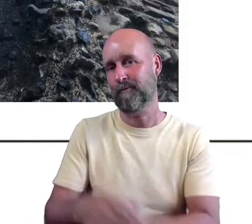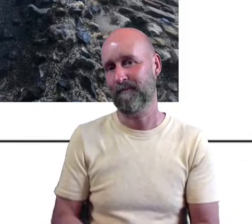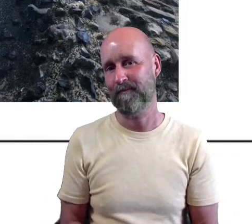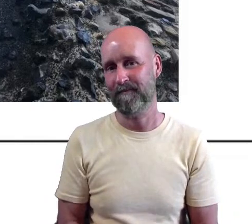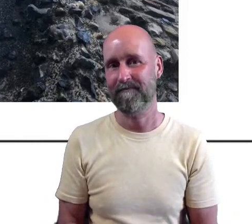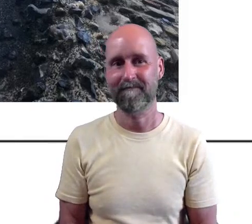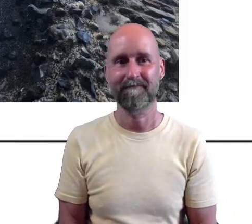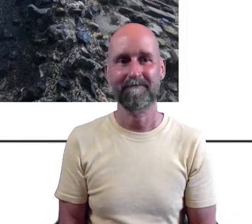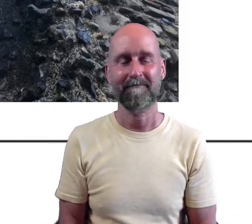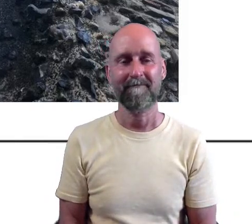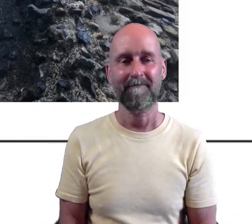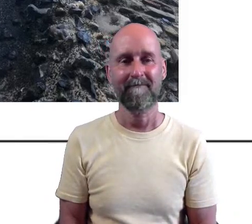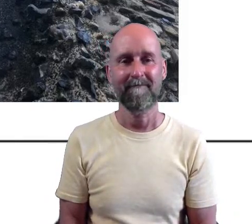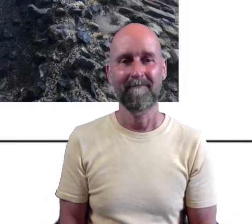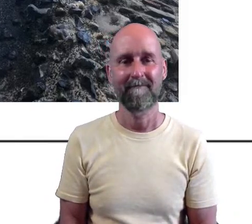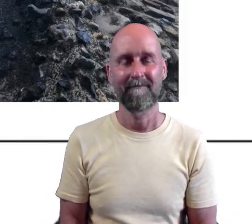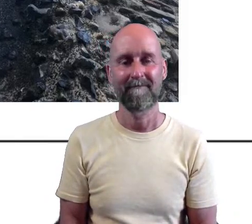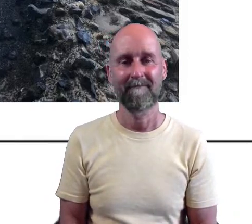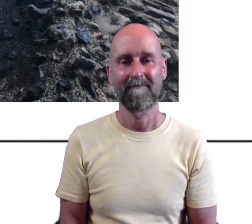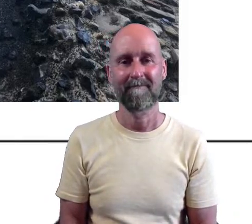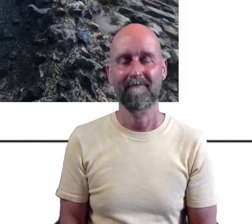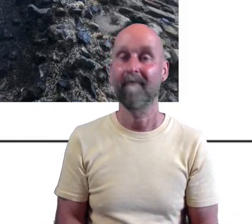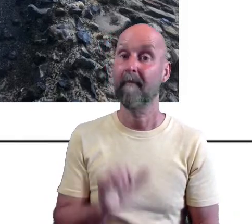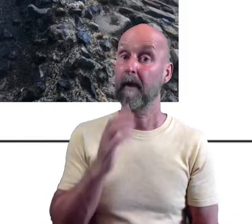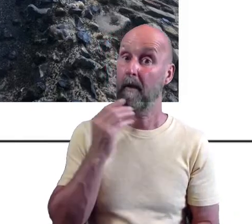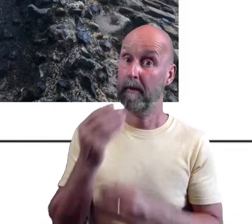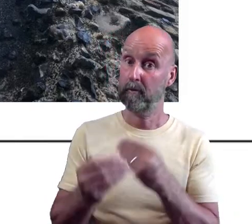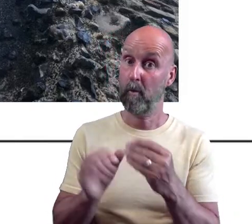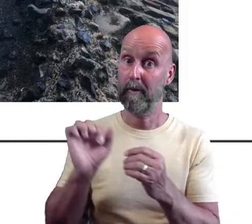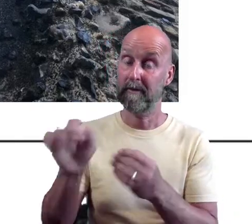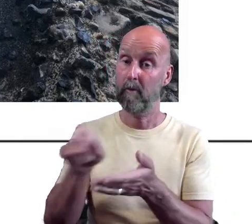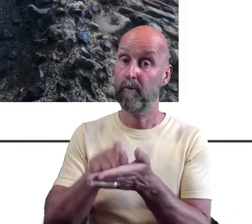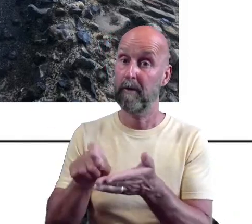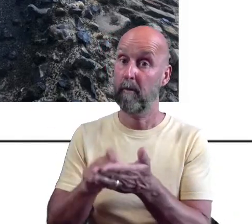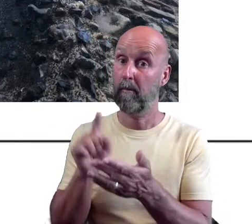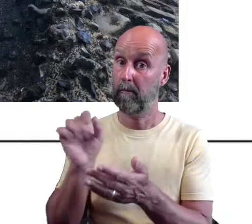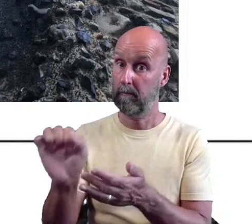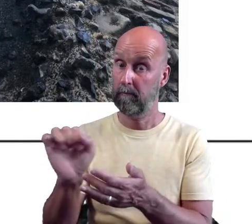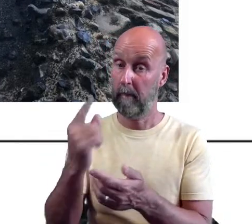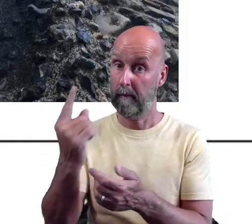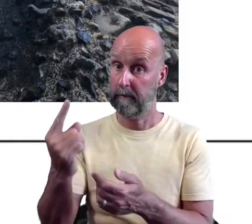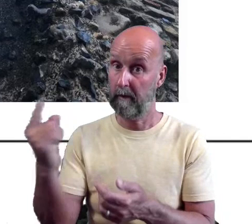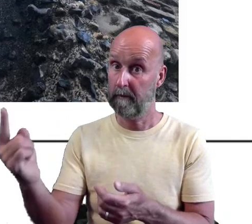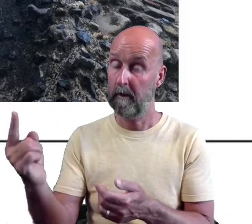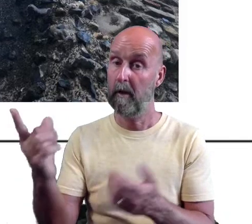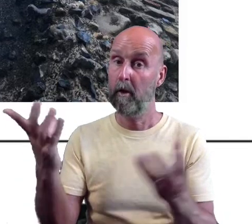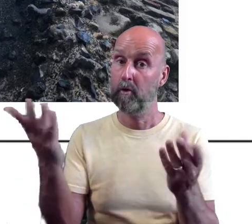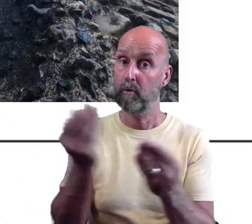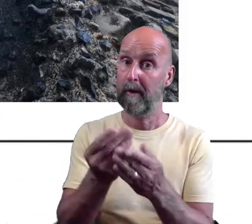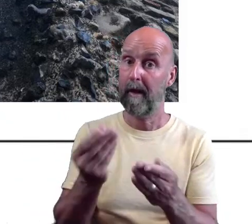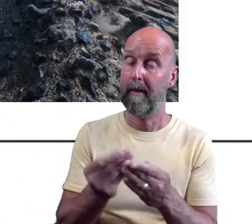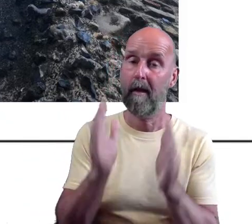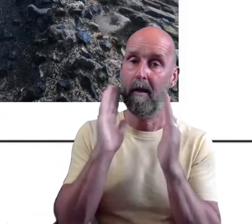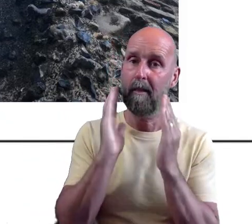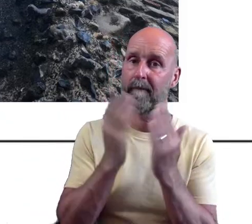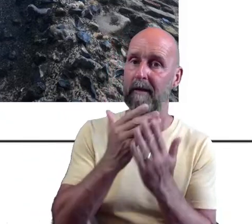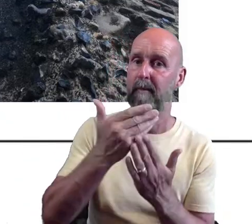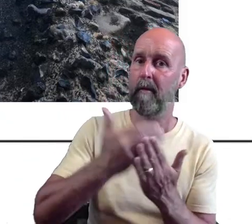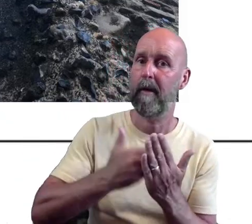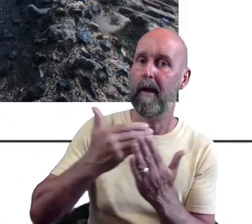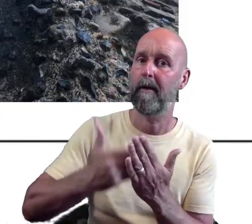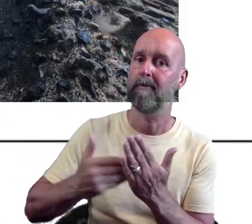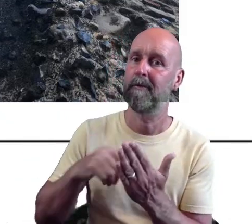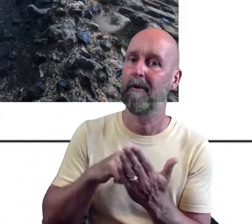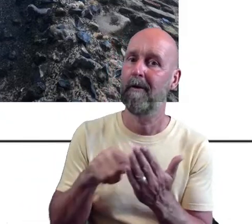And though the stories were written individually in Canterbury in 3 words, by bringing them together on the Facebook group, it allowed these different paths